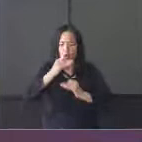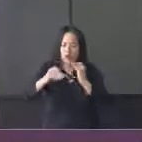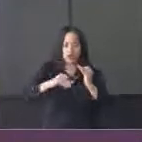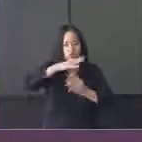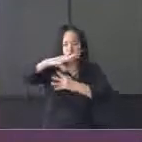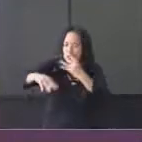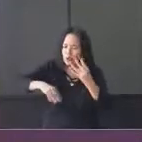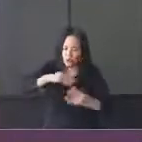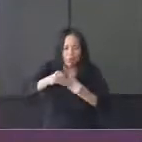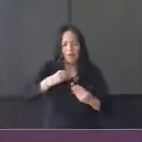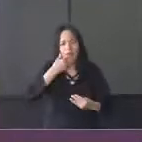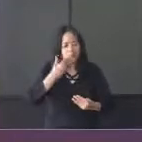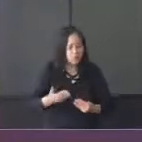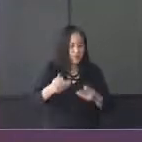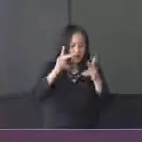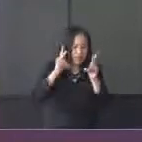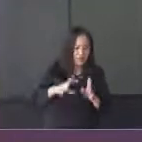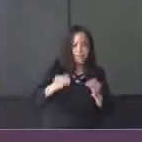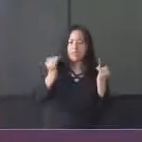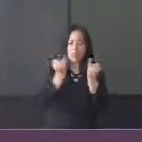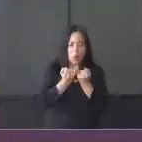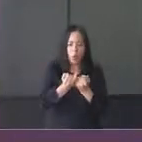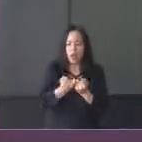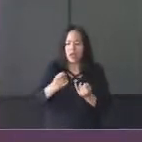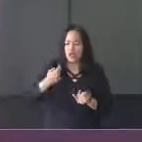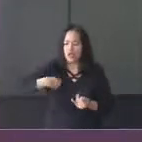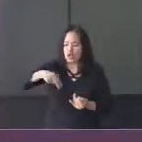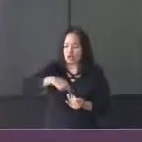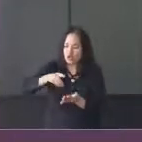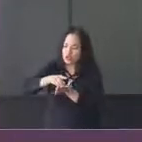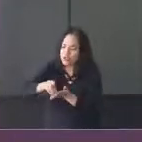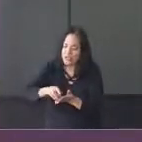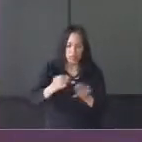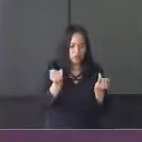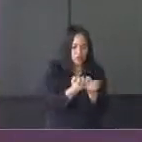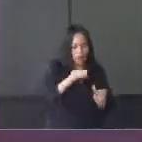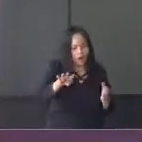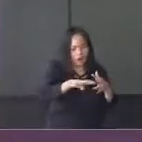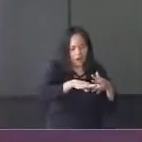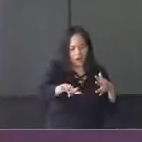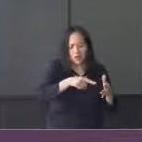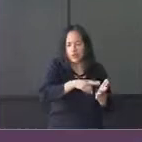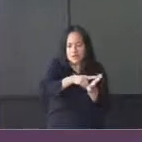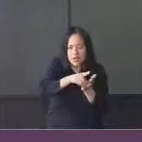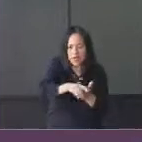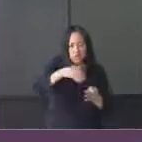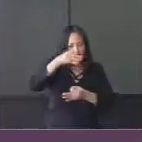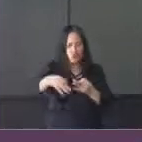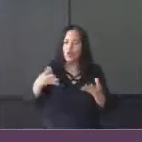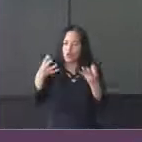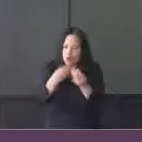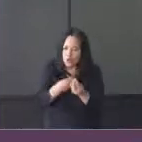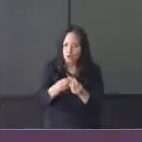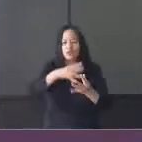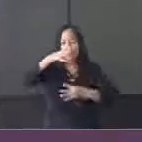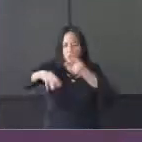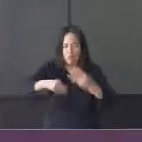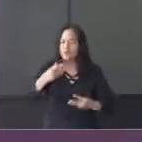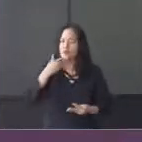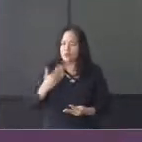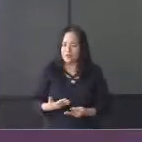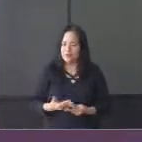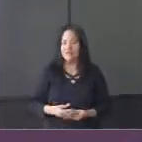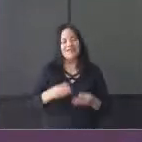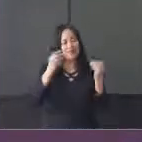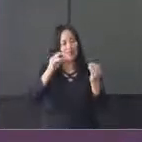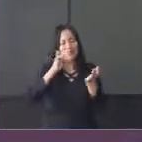everyone has a place and access to rights, and no one is left behind. And I'm going to conclude